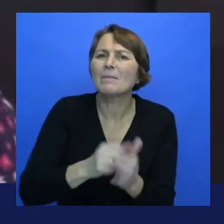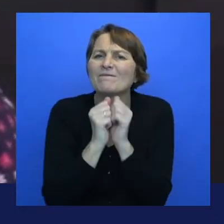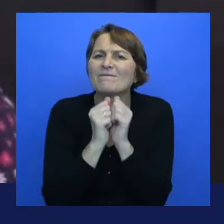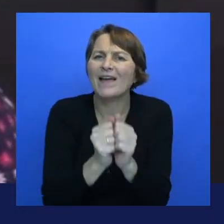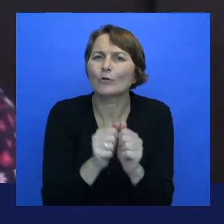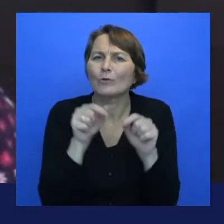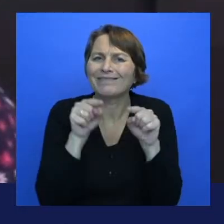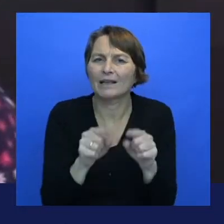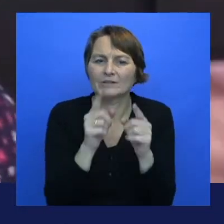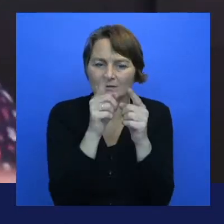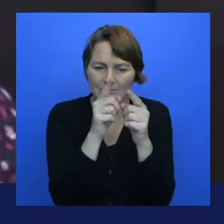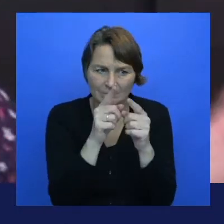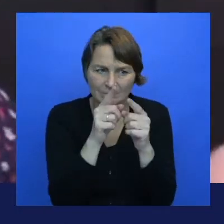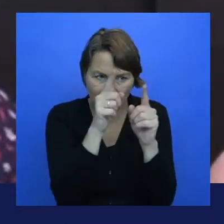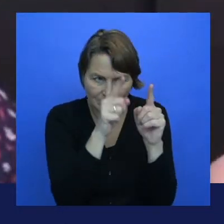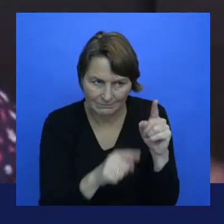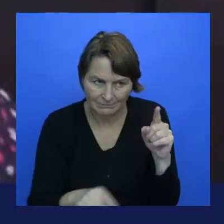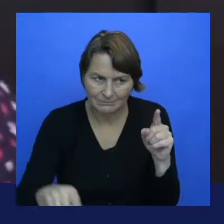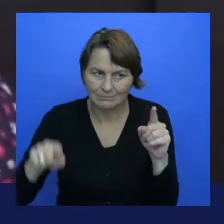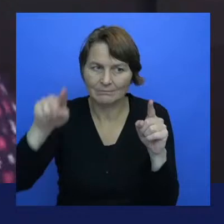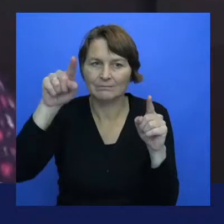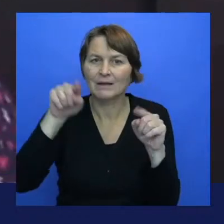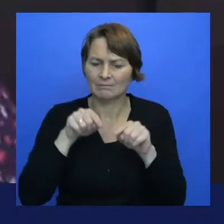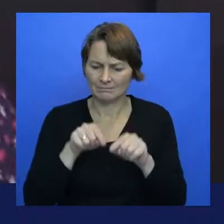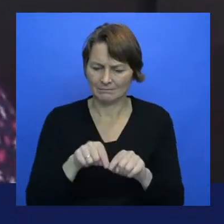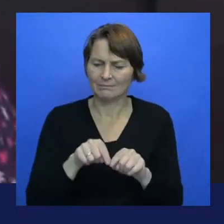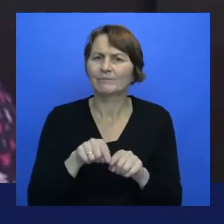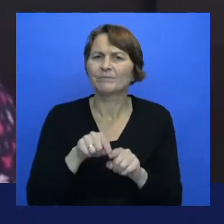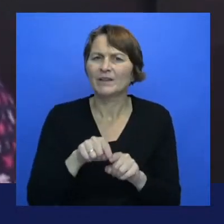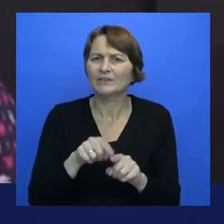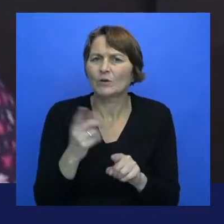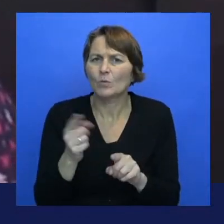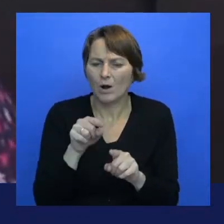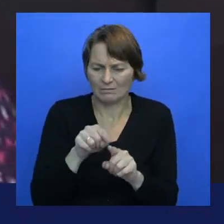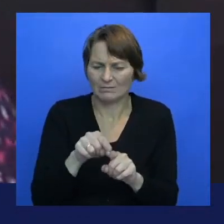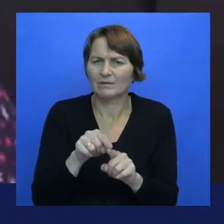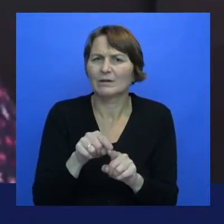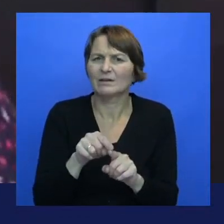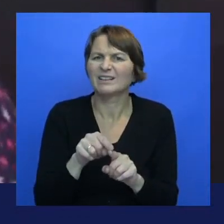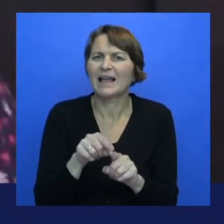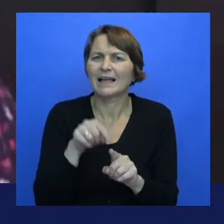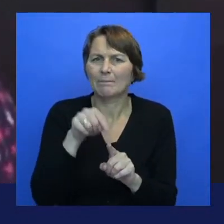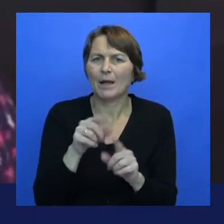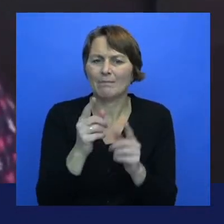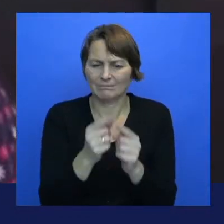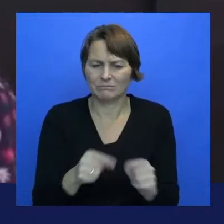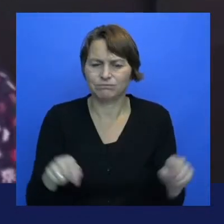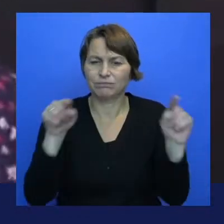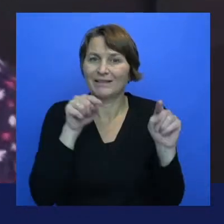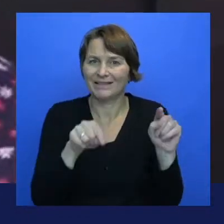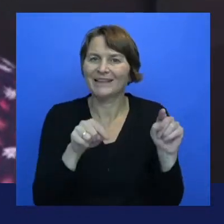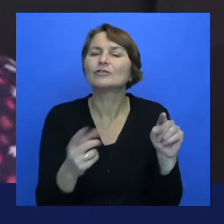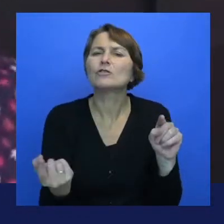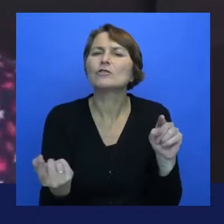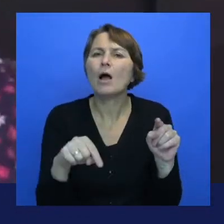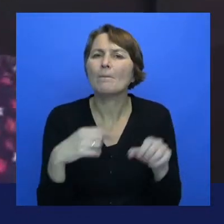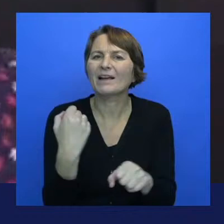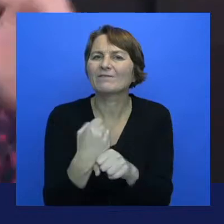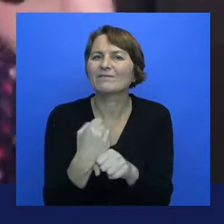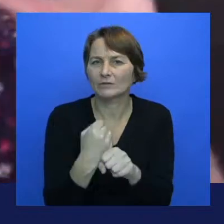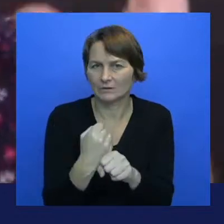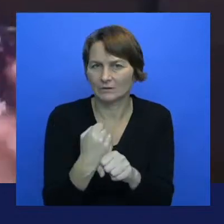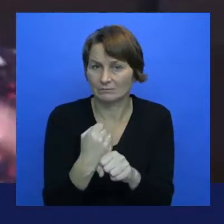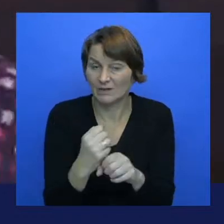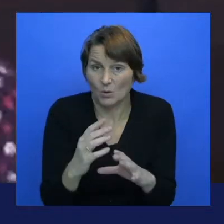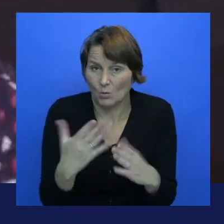set it equal to 0, it tells you where it is. It's the bottom of the U. Yeah, and those are called convex functions because they basically have